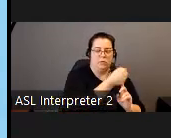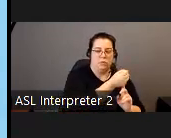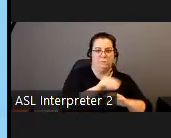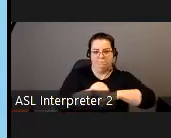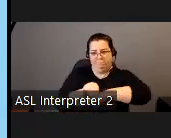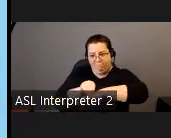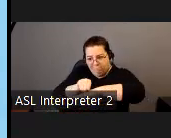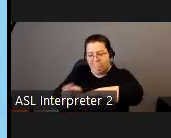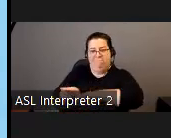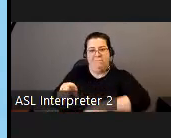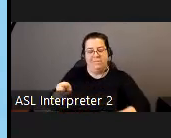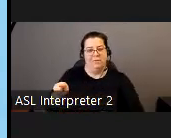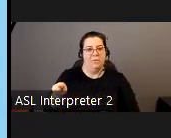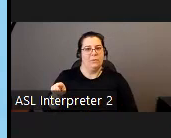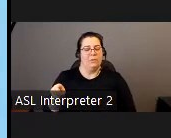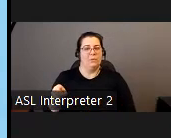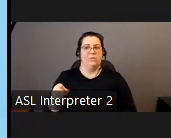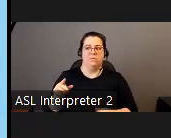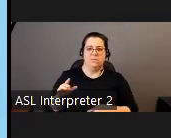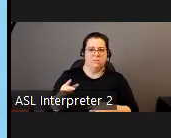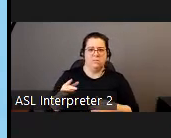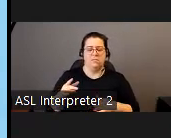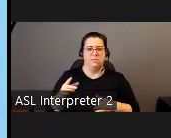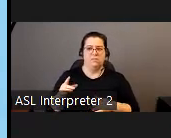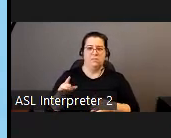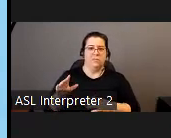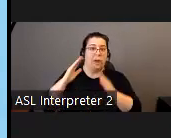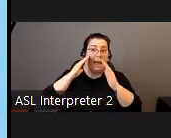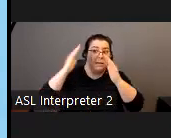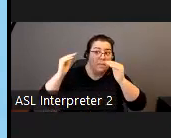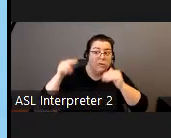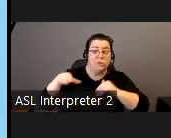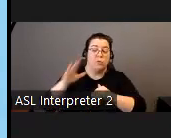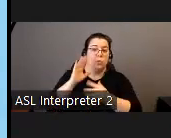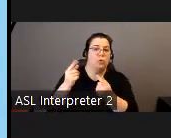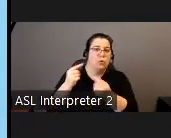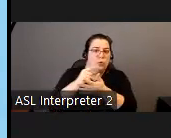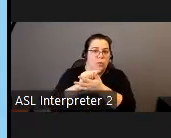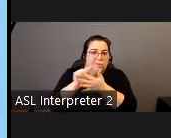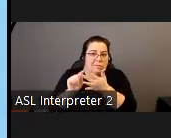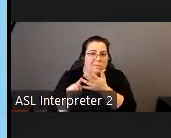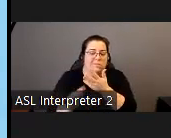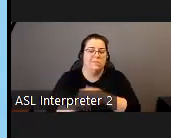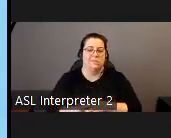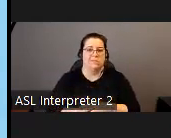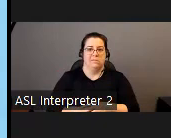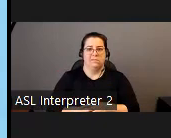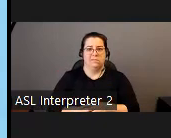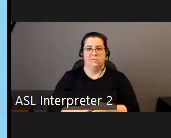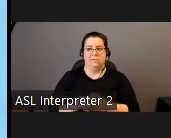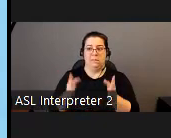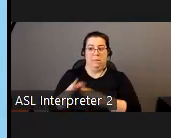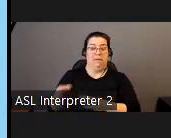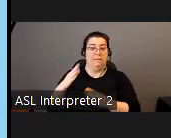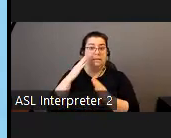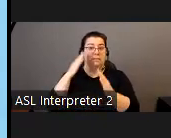is she, what are the expectations coming at her around looking after her mother? We don't know what